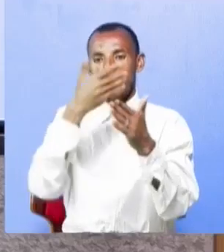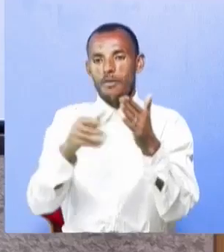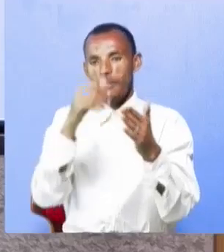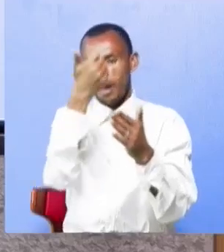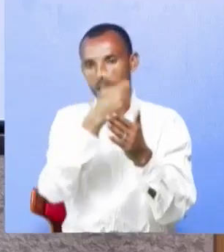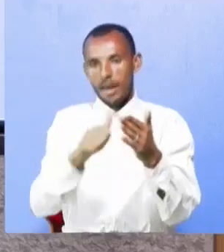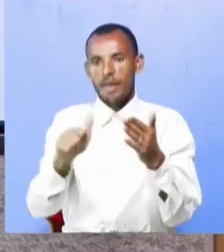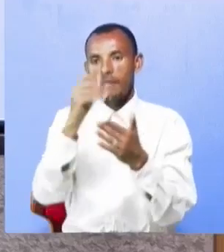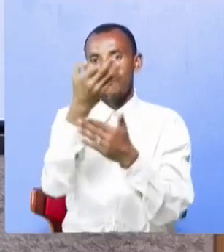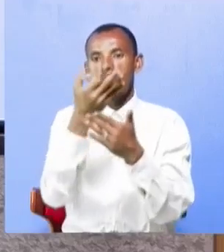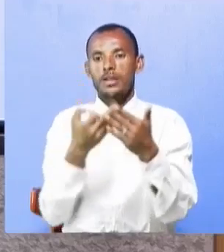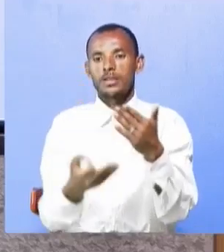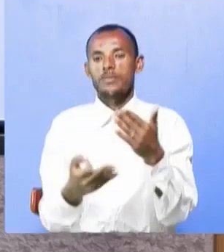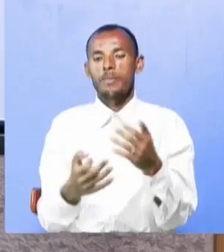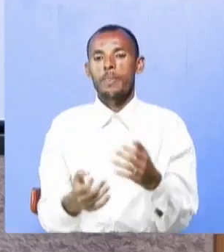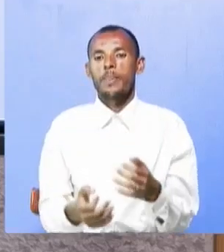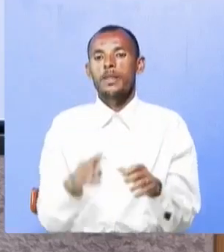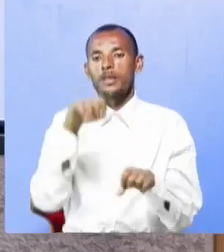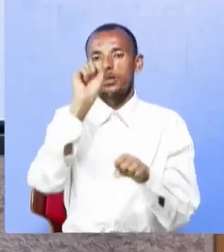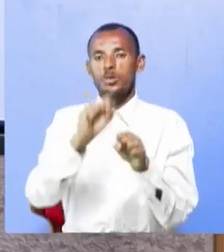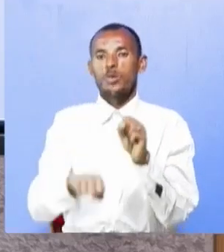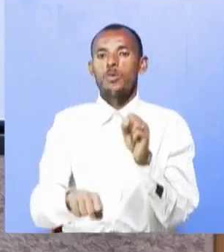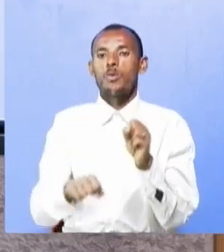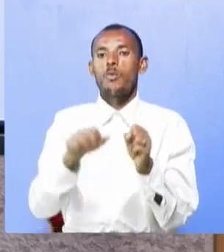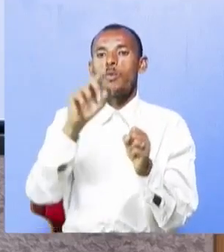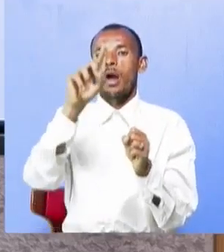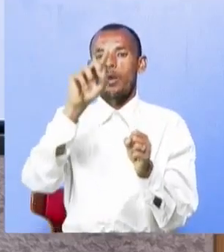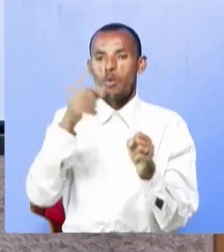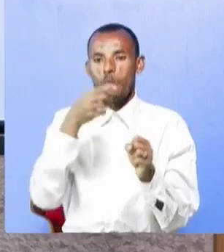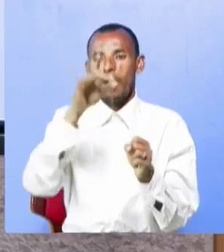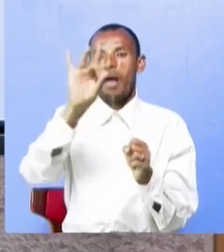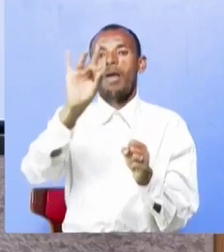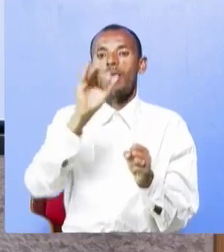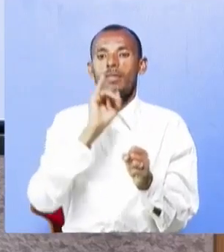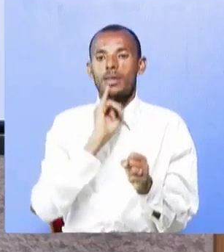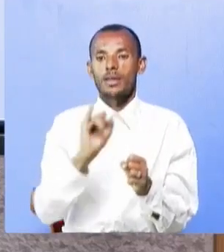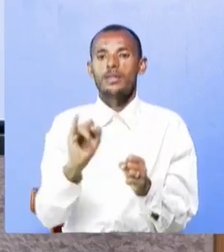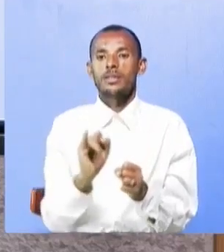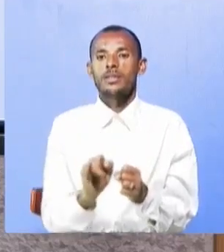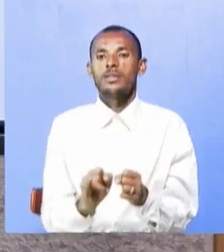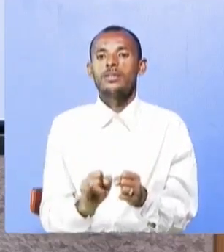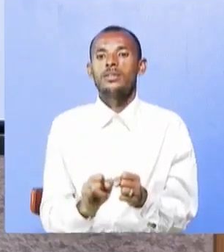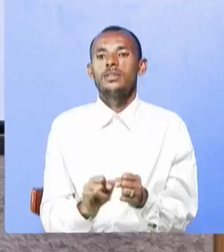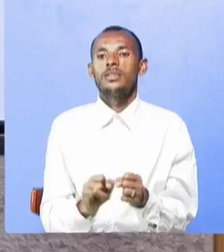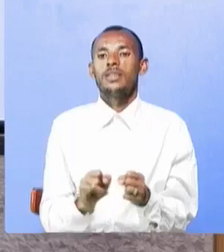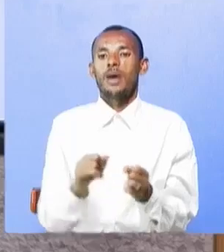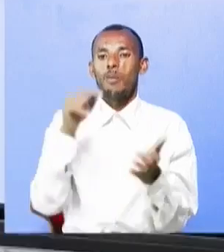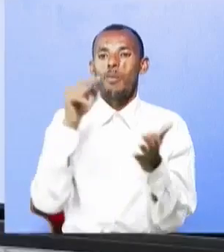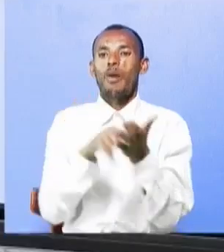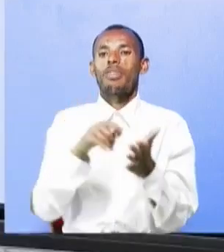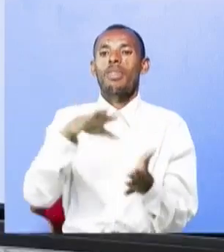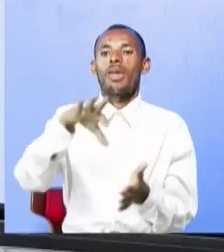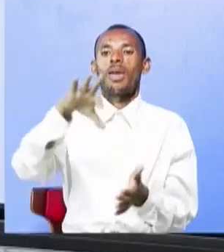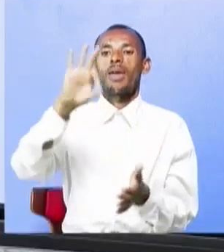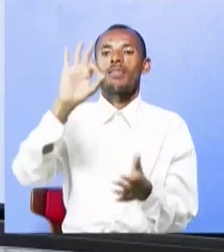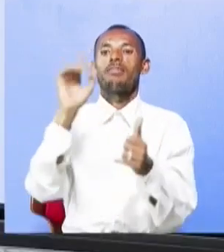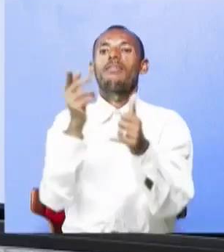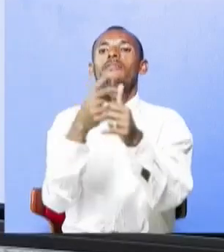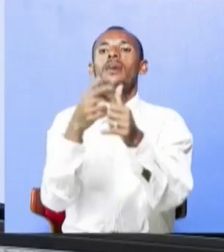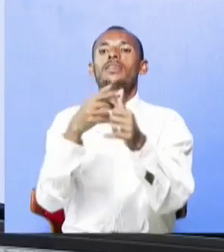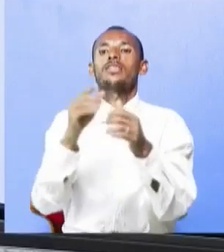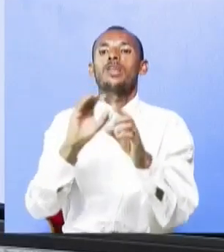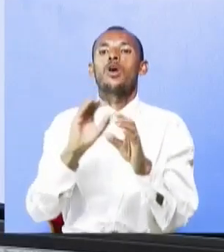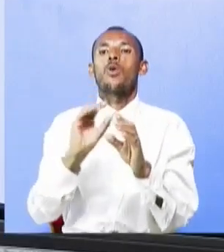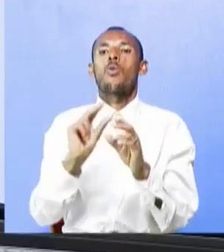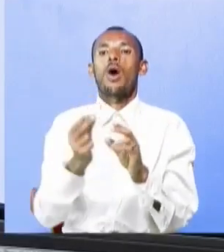function. So 1, 8 is a point in the first quadrant